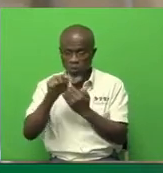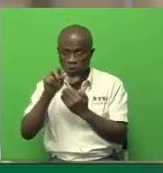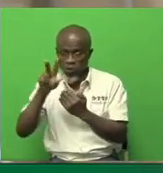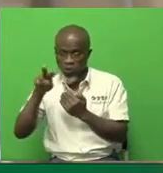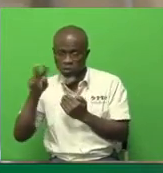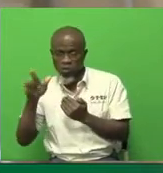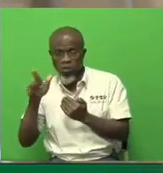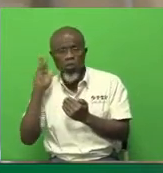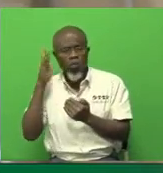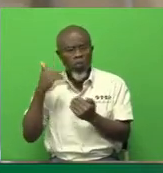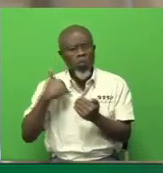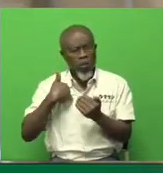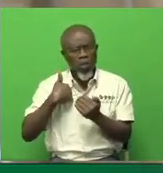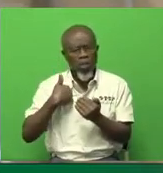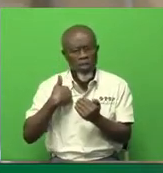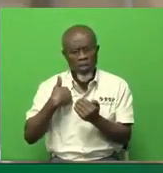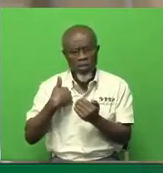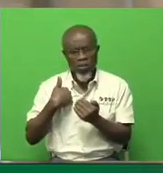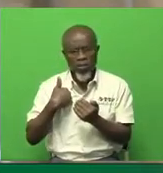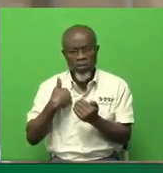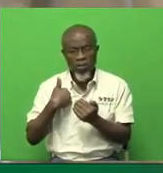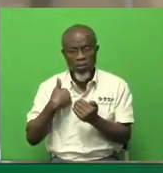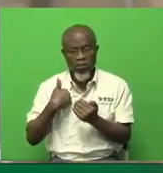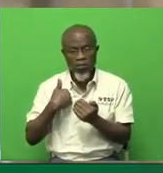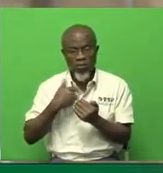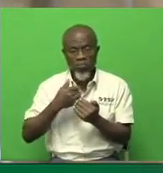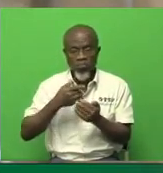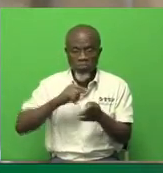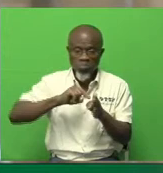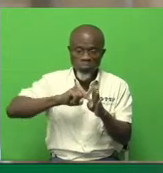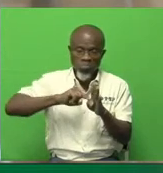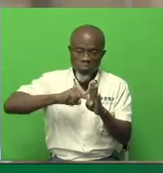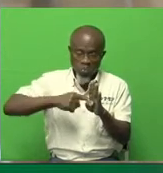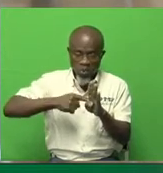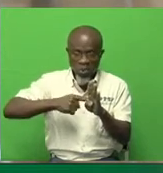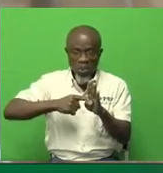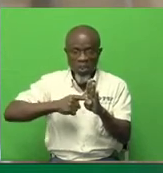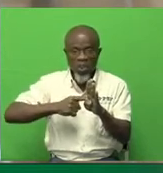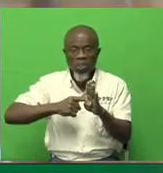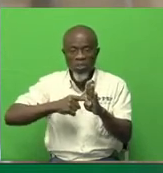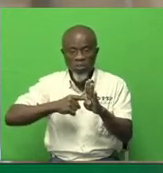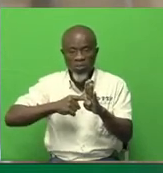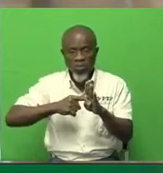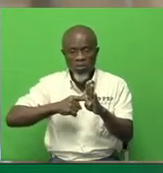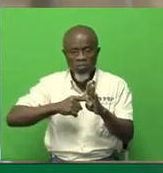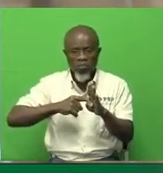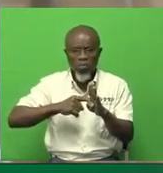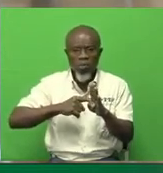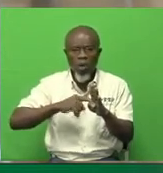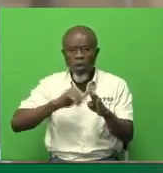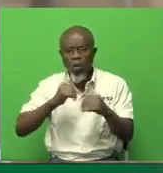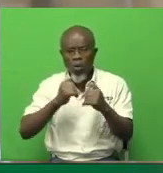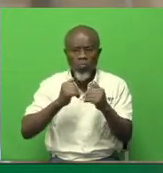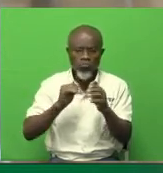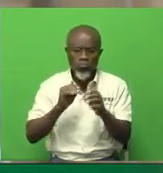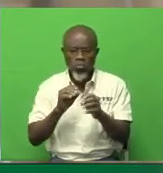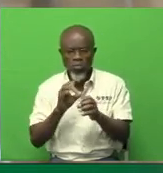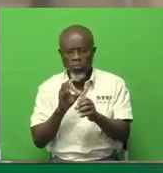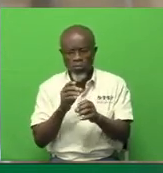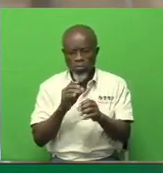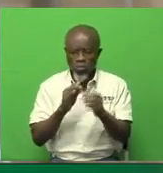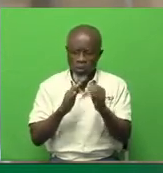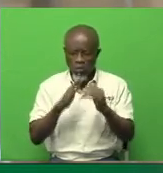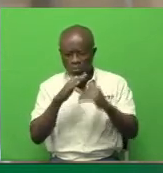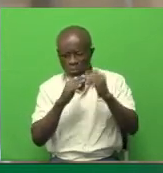position to commence the construction of our engineered sanitary landfill in